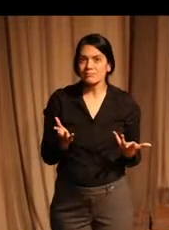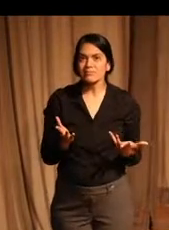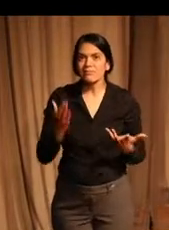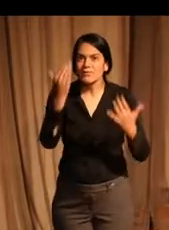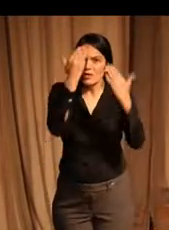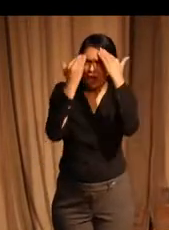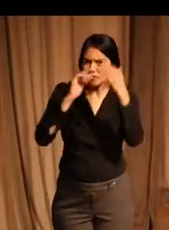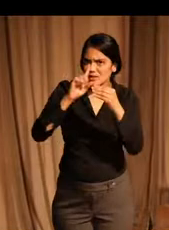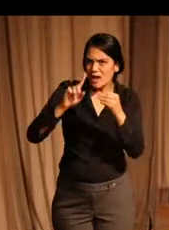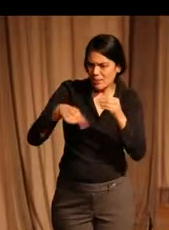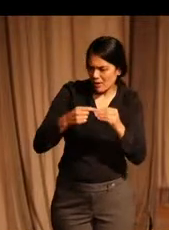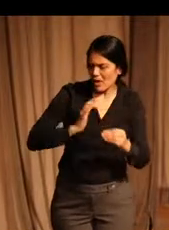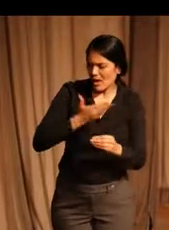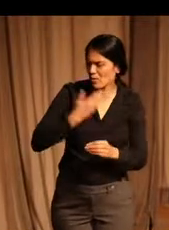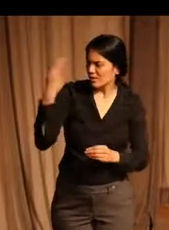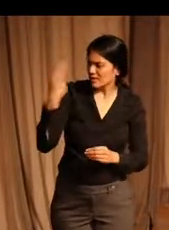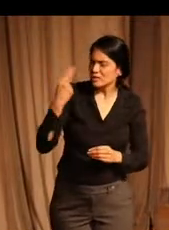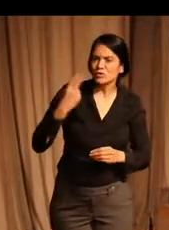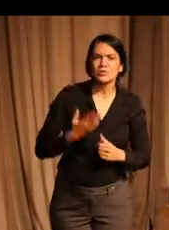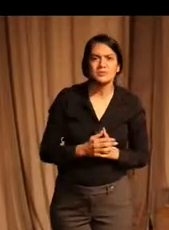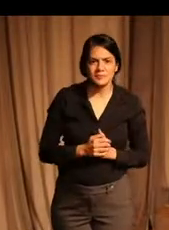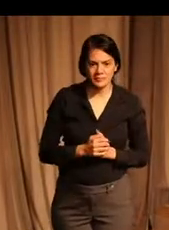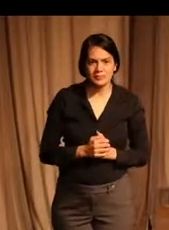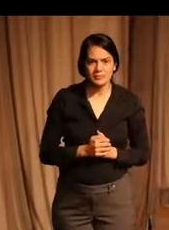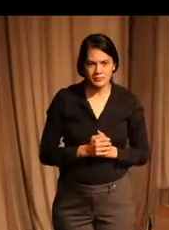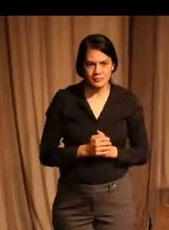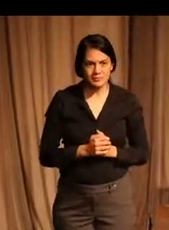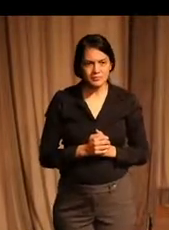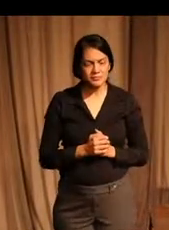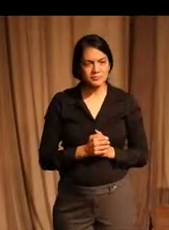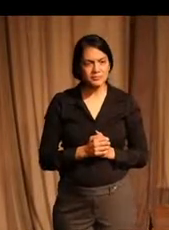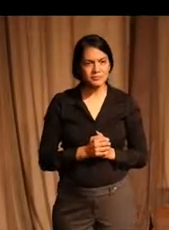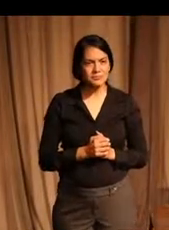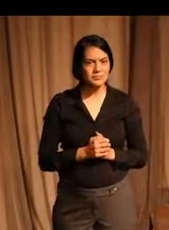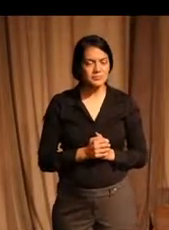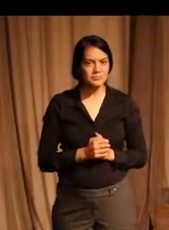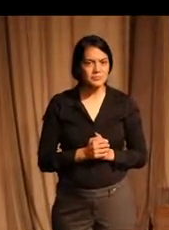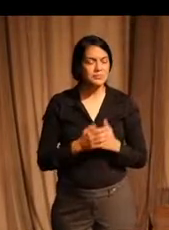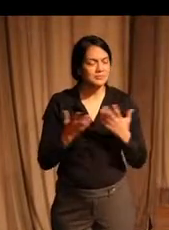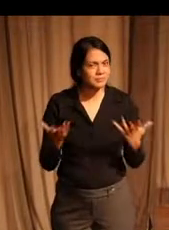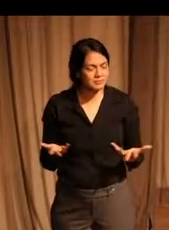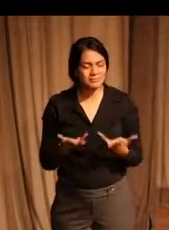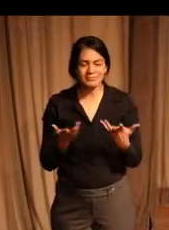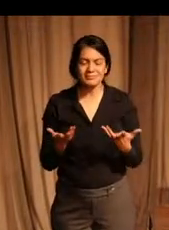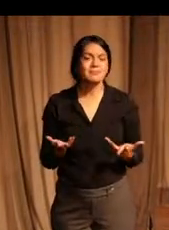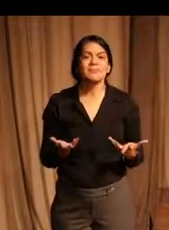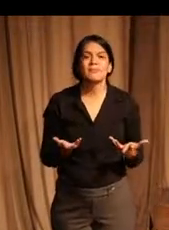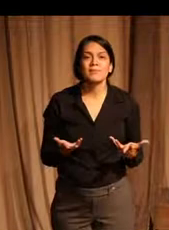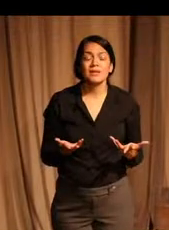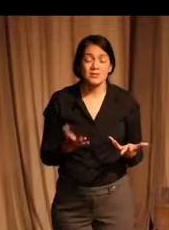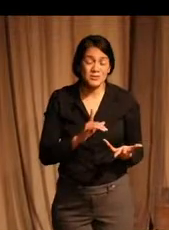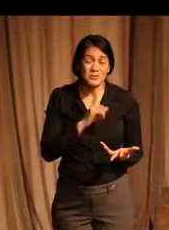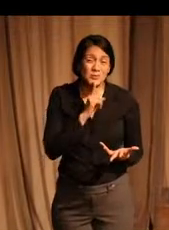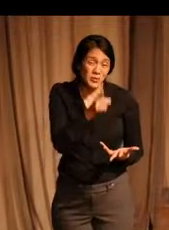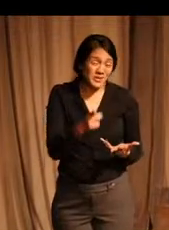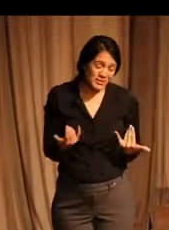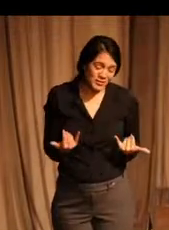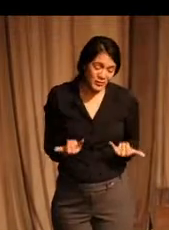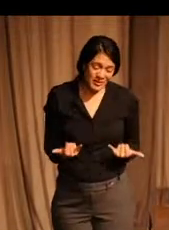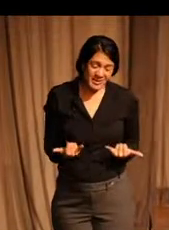and in all of our different components, but in particular, like, you know, the realities